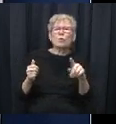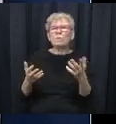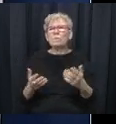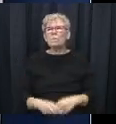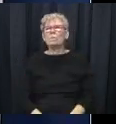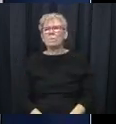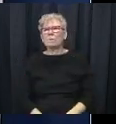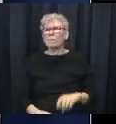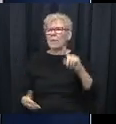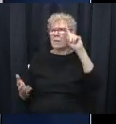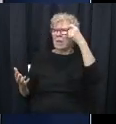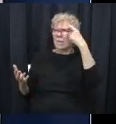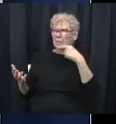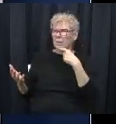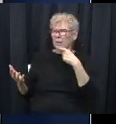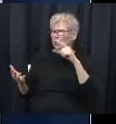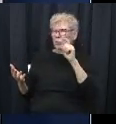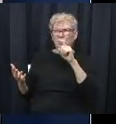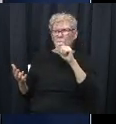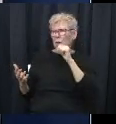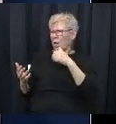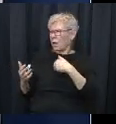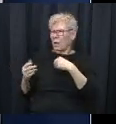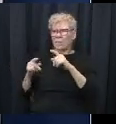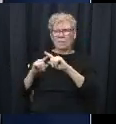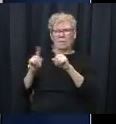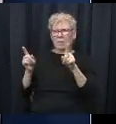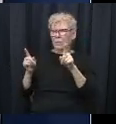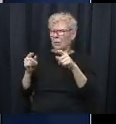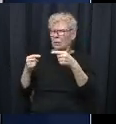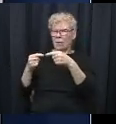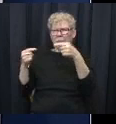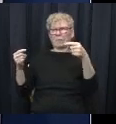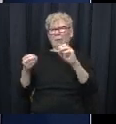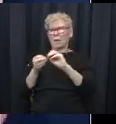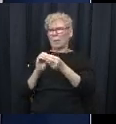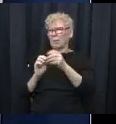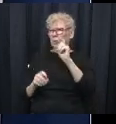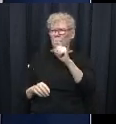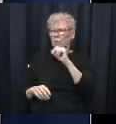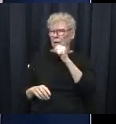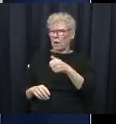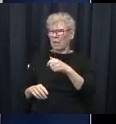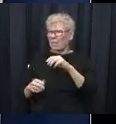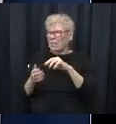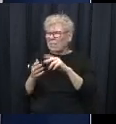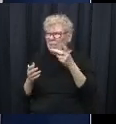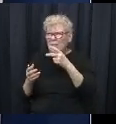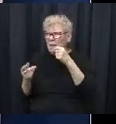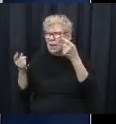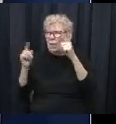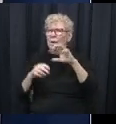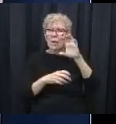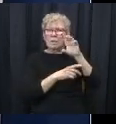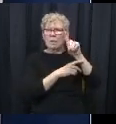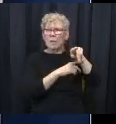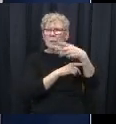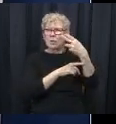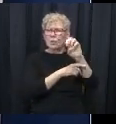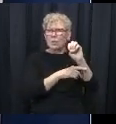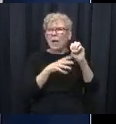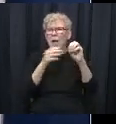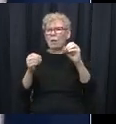dispute on the numbers, CDPHE and the county health department would work on it. Sometimes somebody might have entered something wrong, but that hasn't happened that